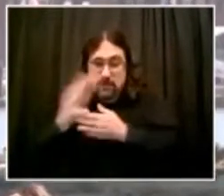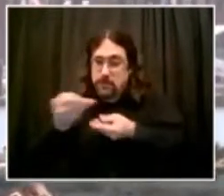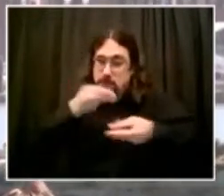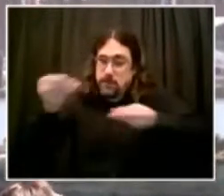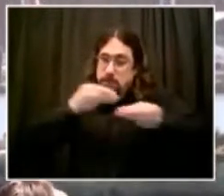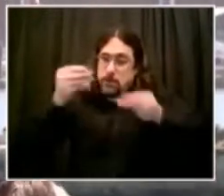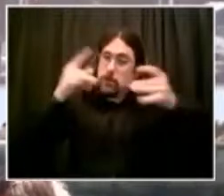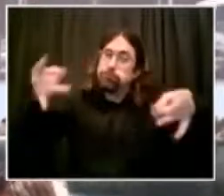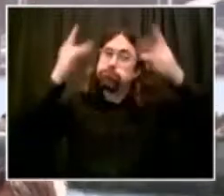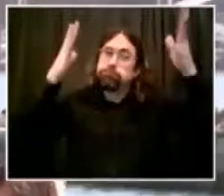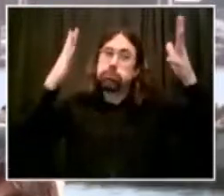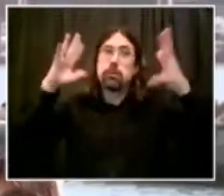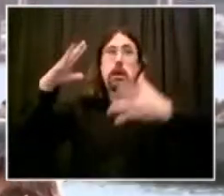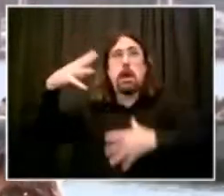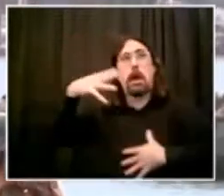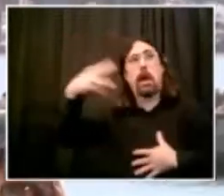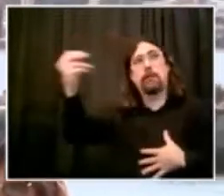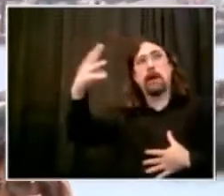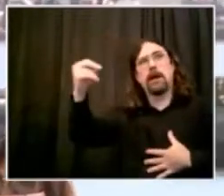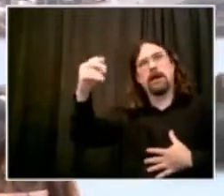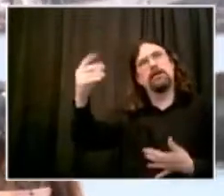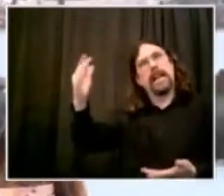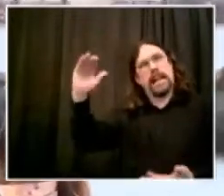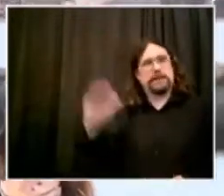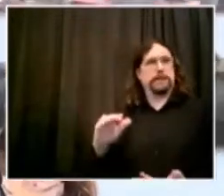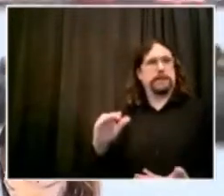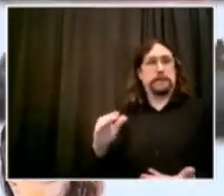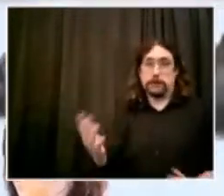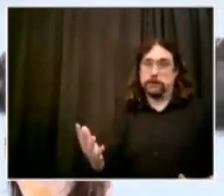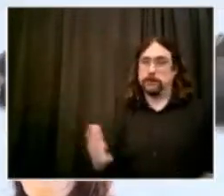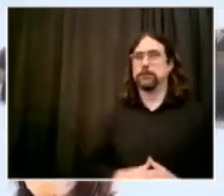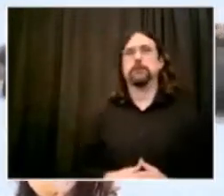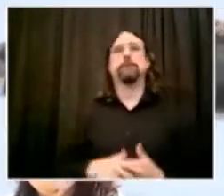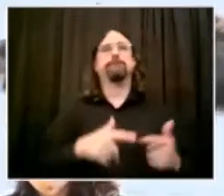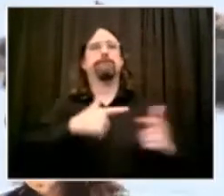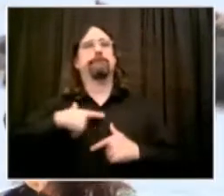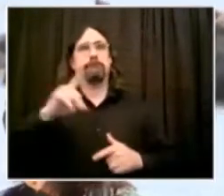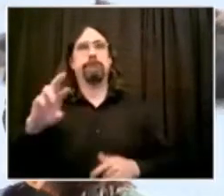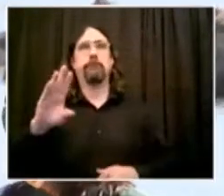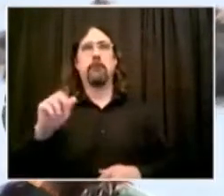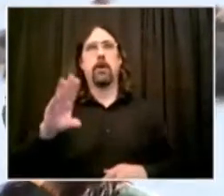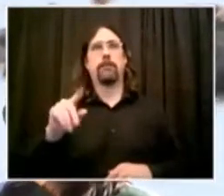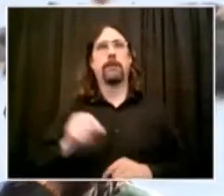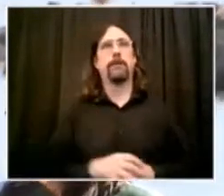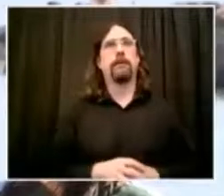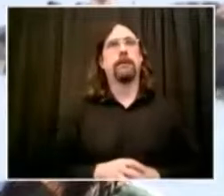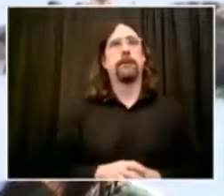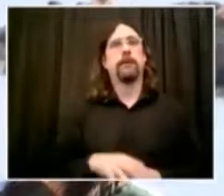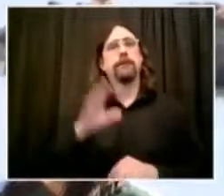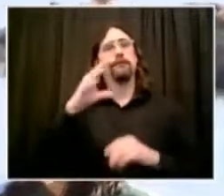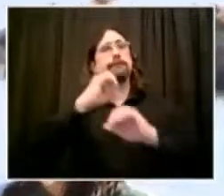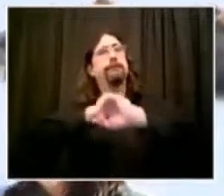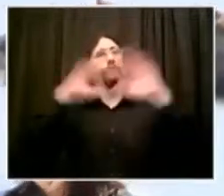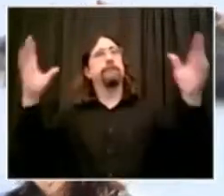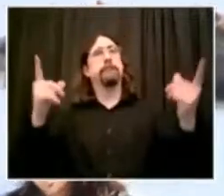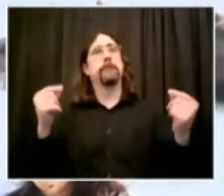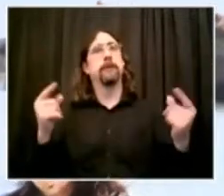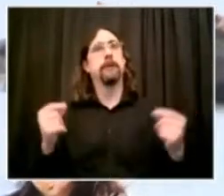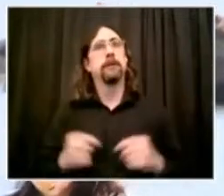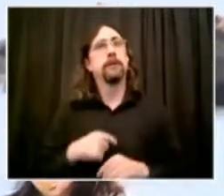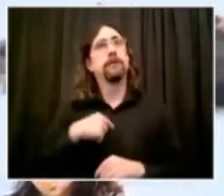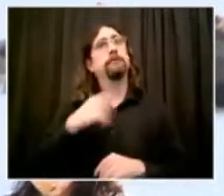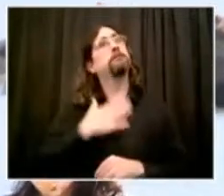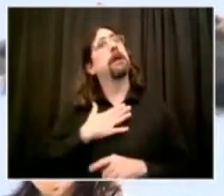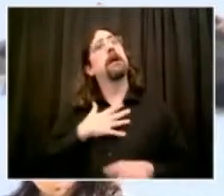So let me start off with big picture. Big picture, in my opinion, we're still in what I would say is a moderate